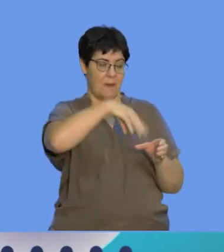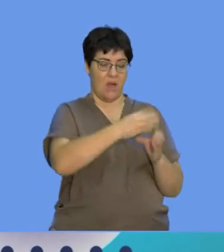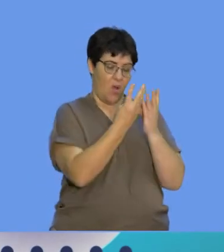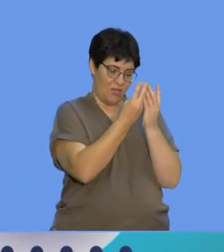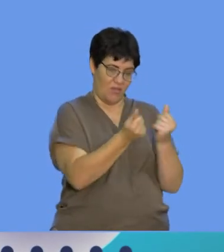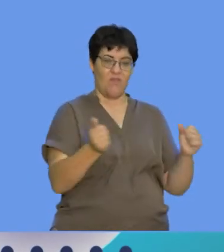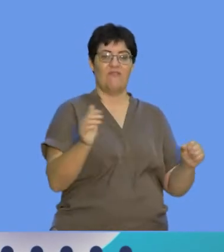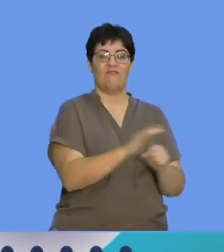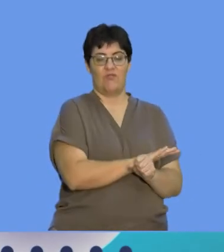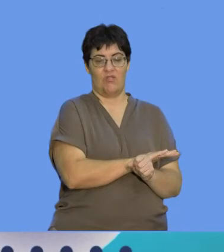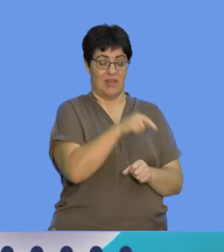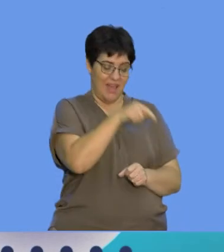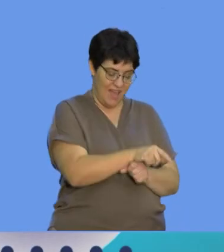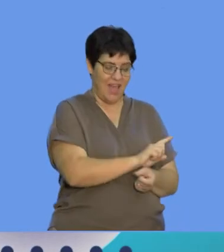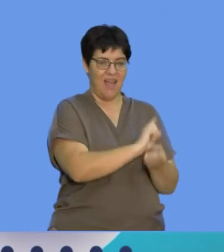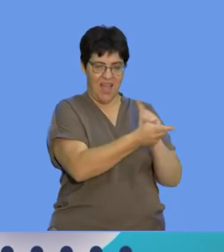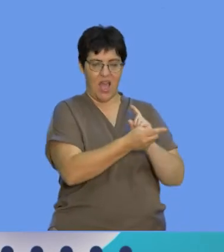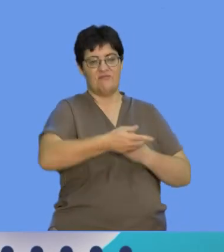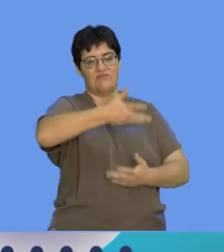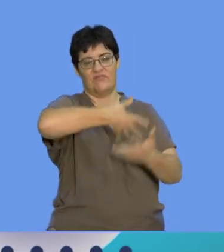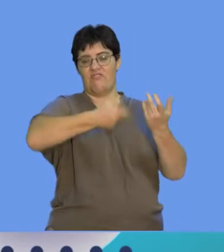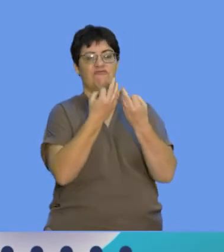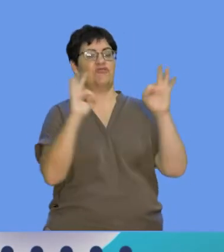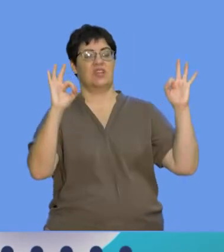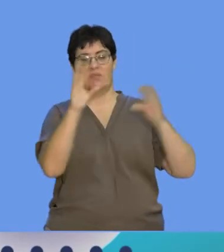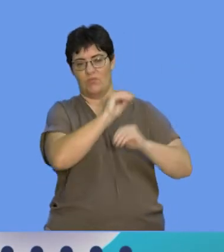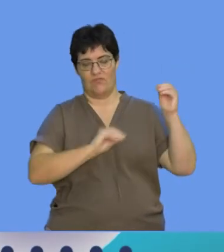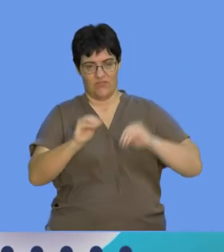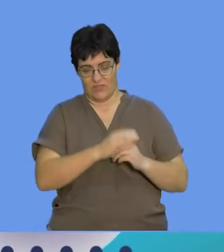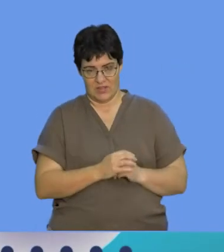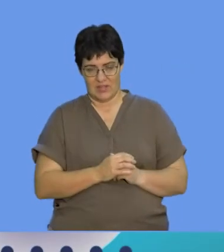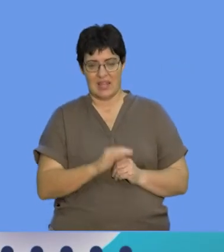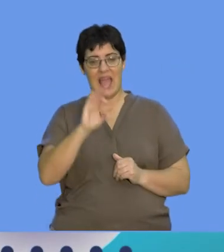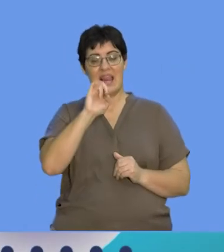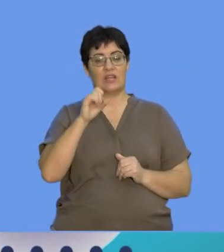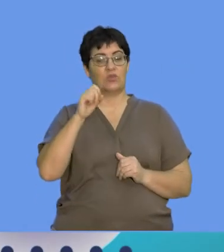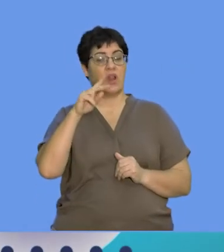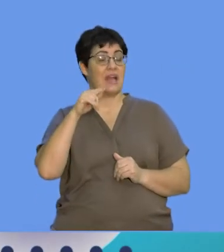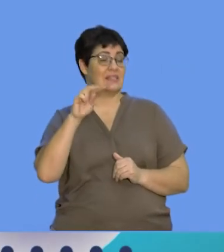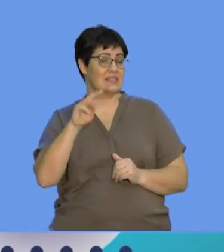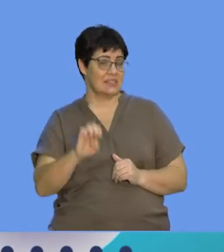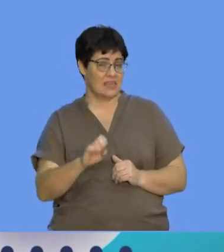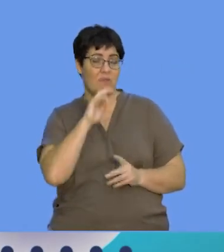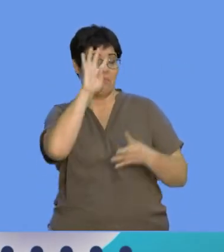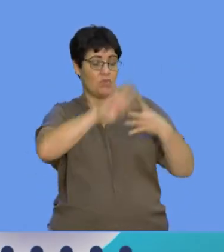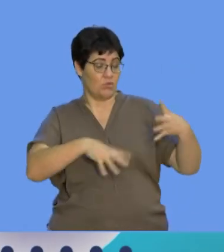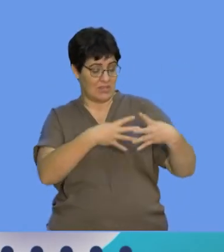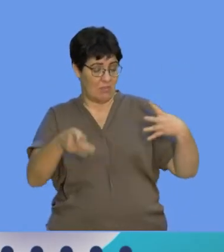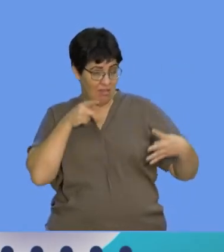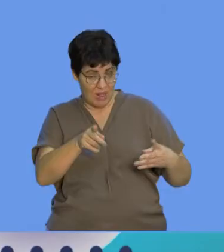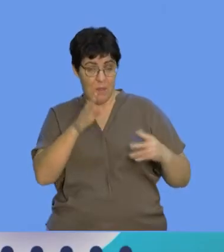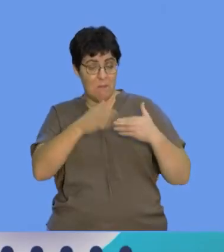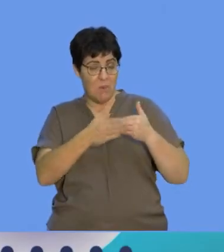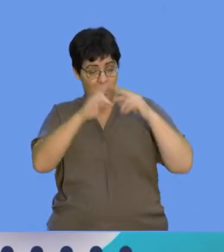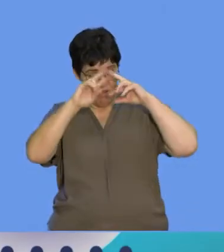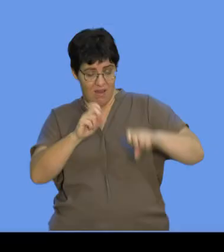in water, and then these ions are free to move through it. We'll talk about electrolytes more in detail as we look at the periodic table at